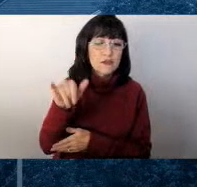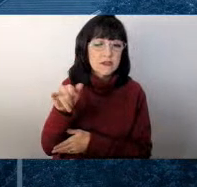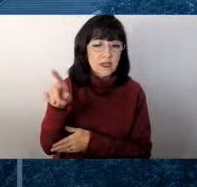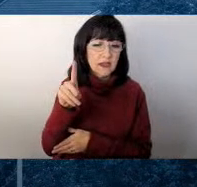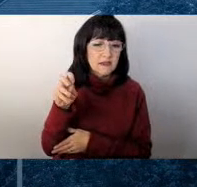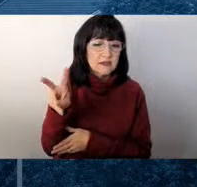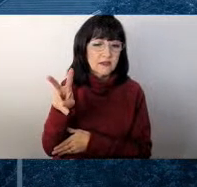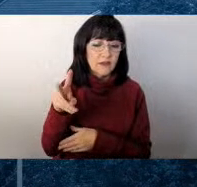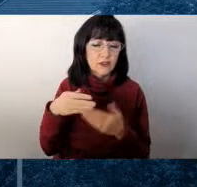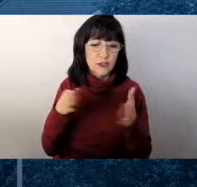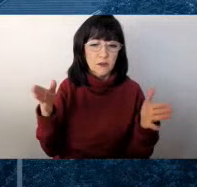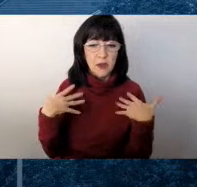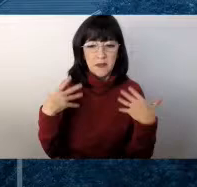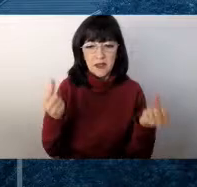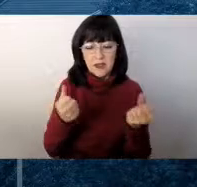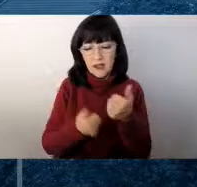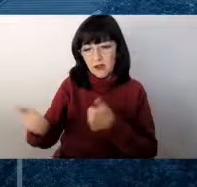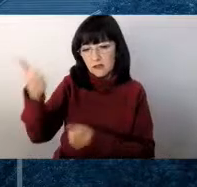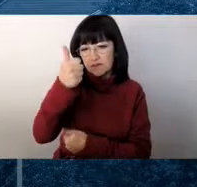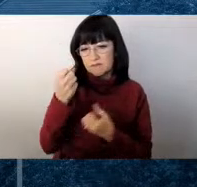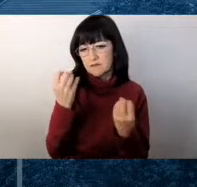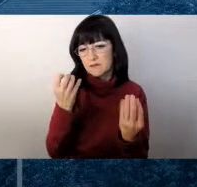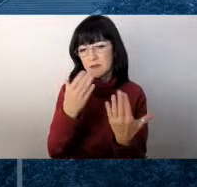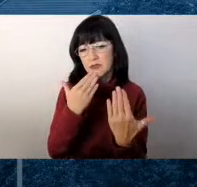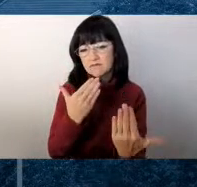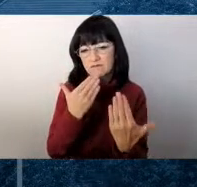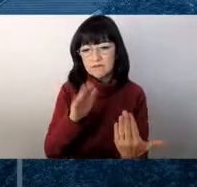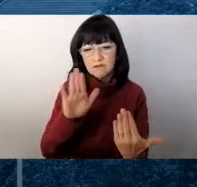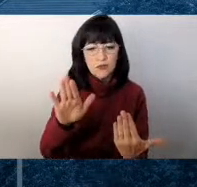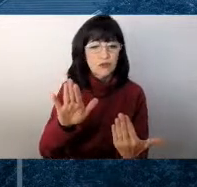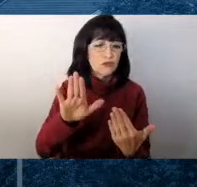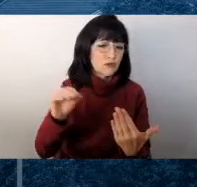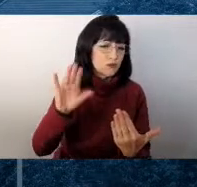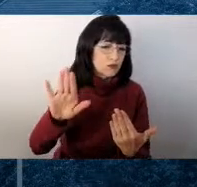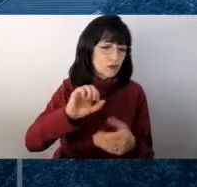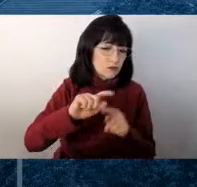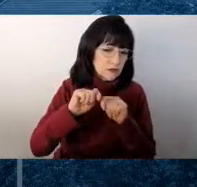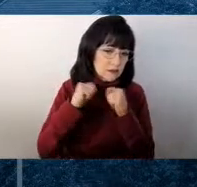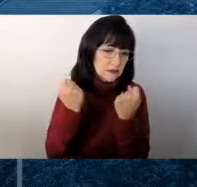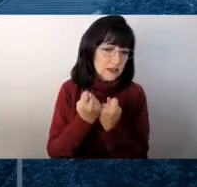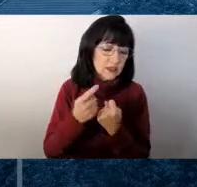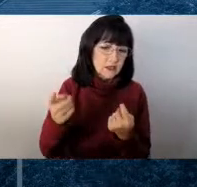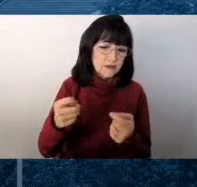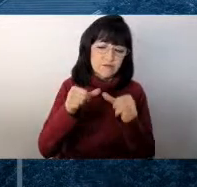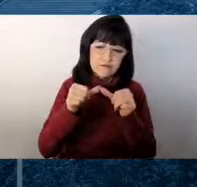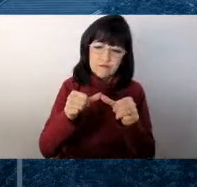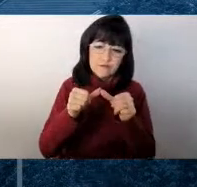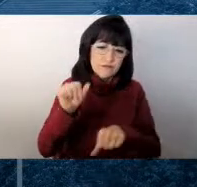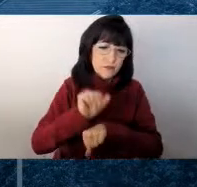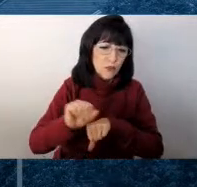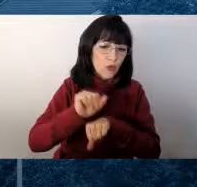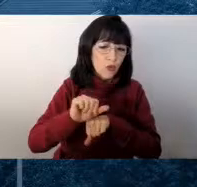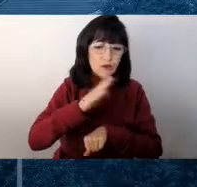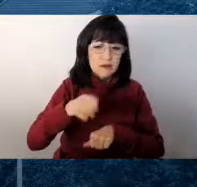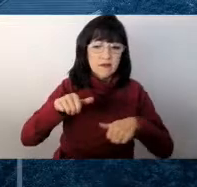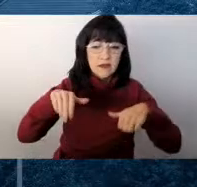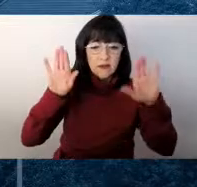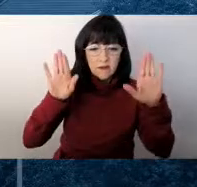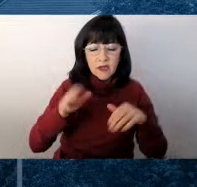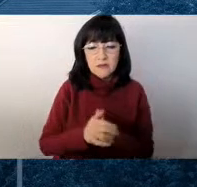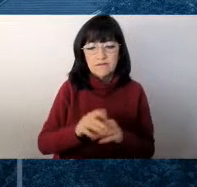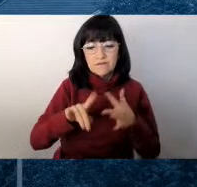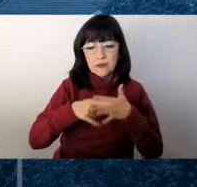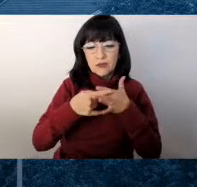Health. Many thanks to her and her team for everything they continue to do as we start off this new year.